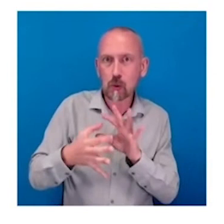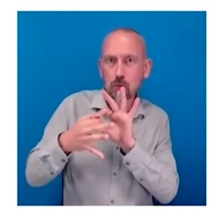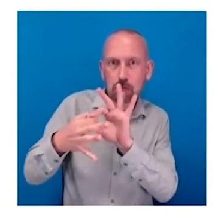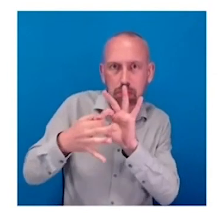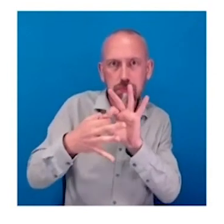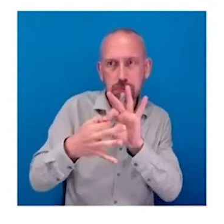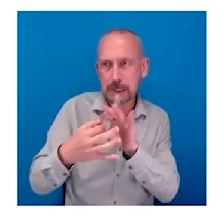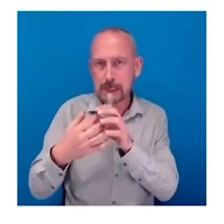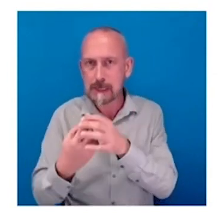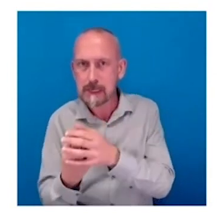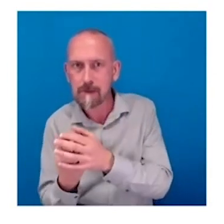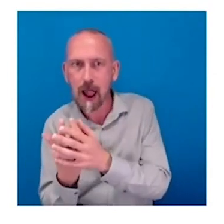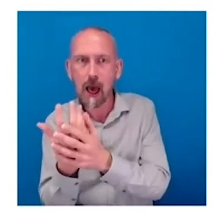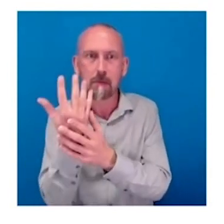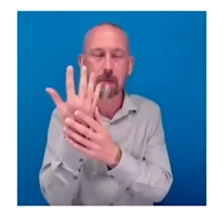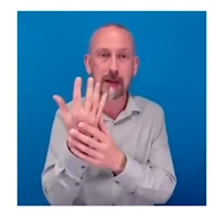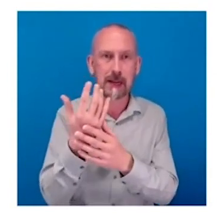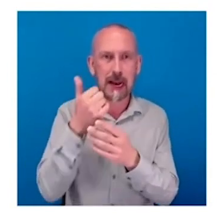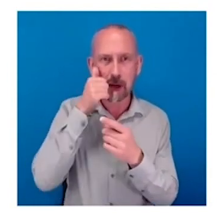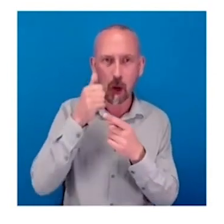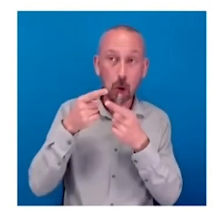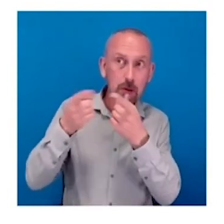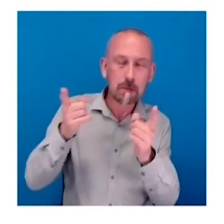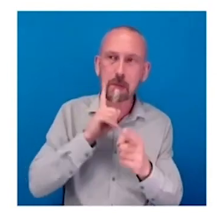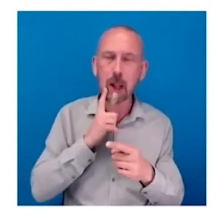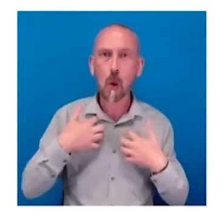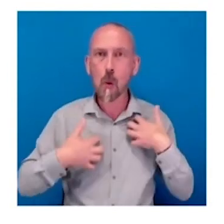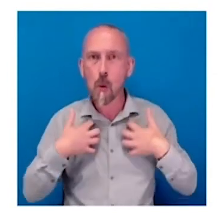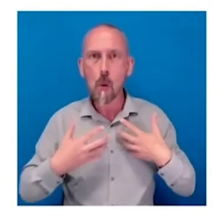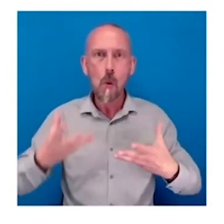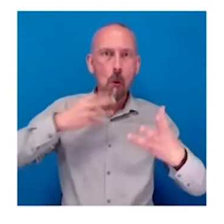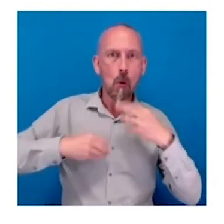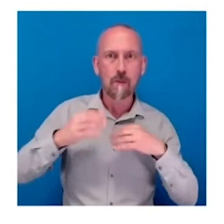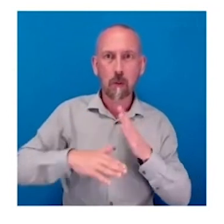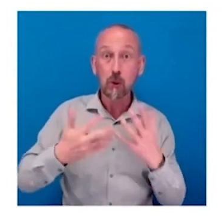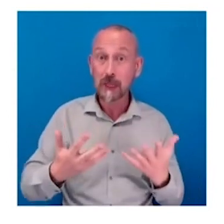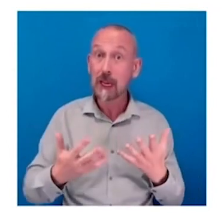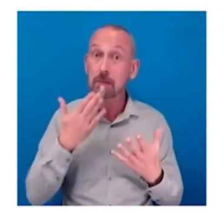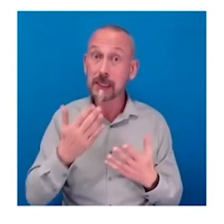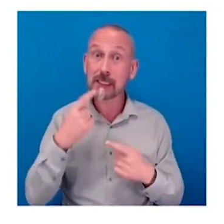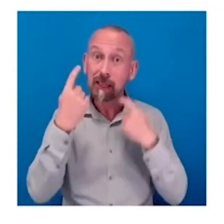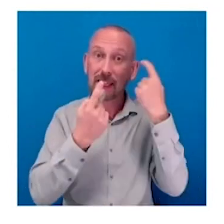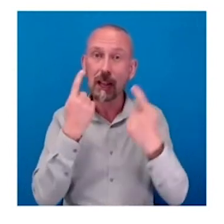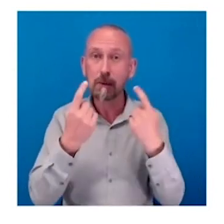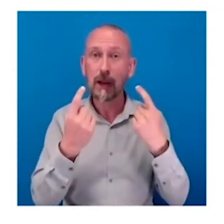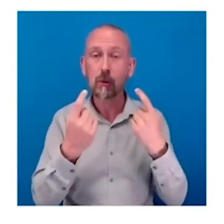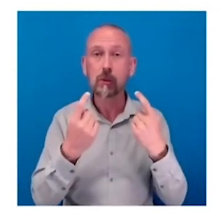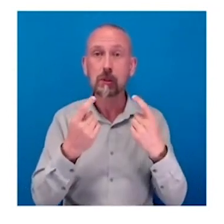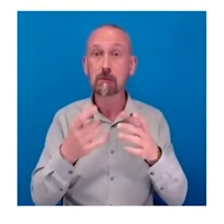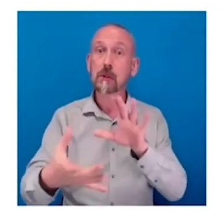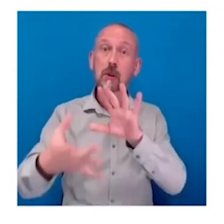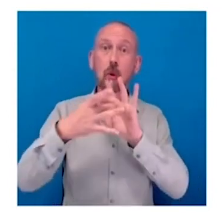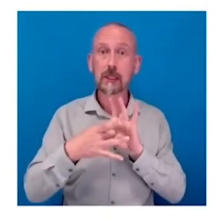Everybody out there who's been energised and enthused by today's conversation, please do think about getting in touch, because if we